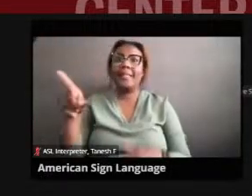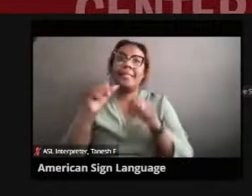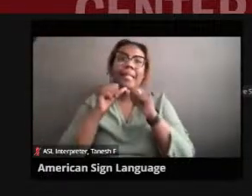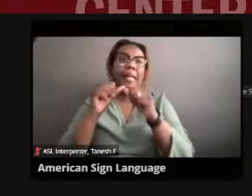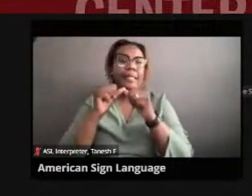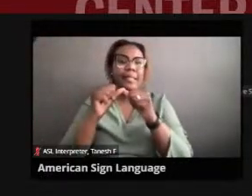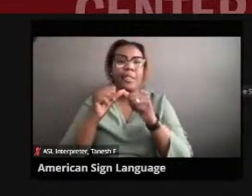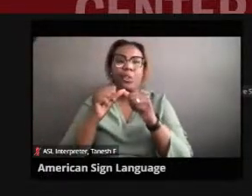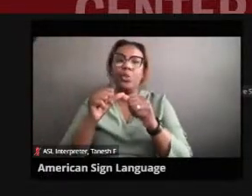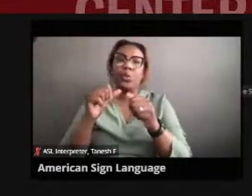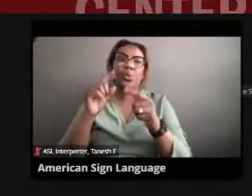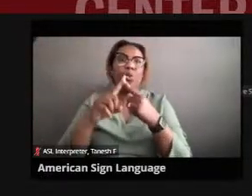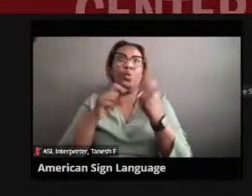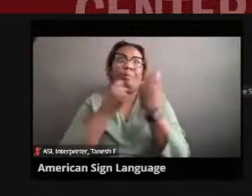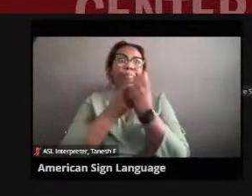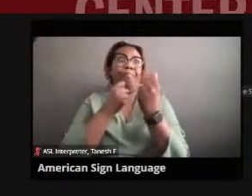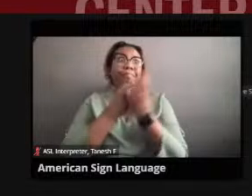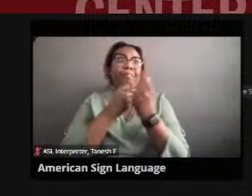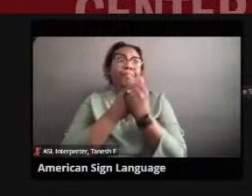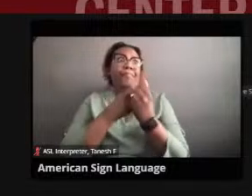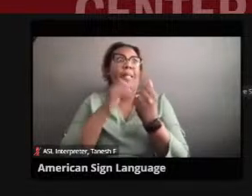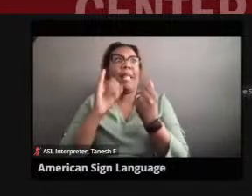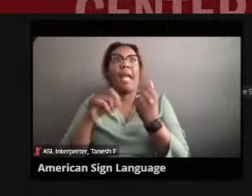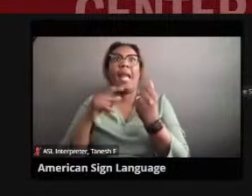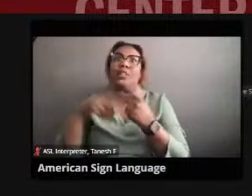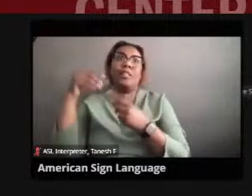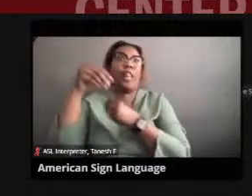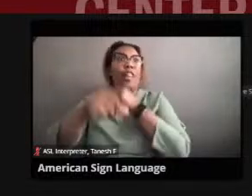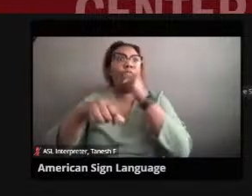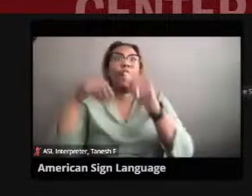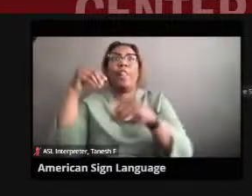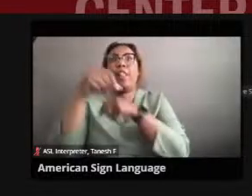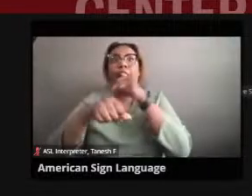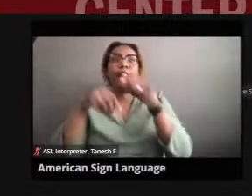these atrocities, this genocide with millions of dollars worth of